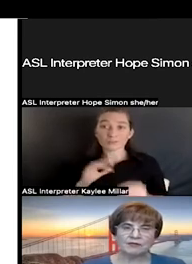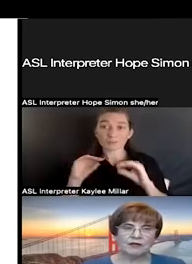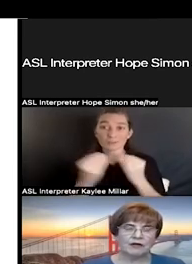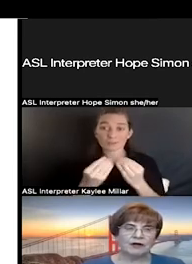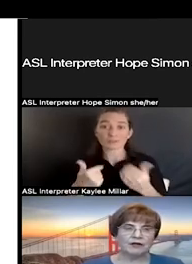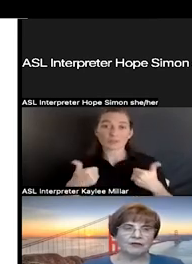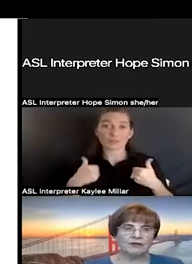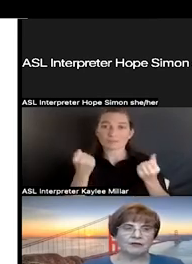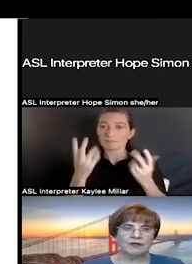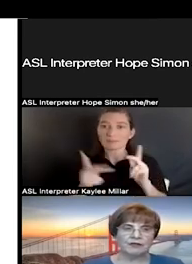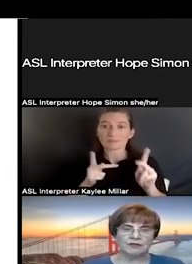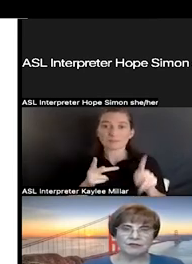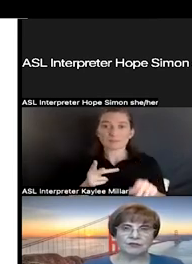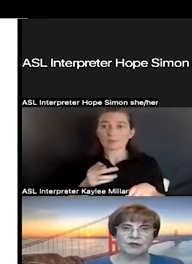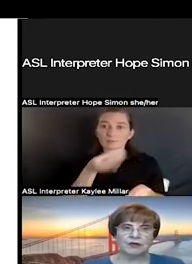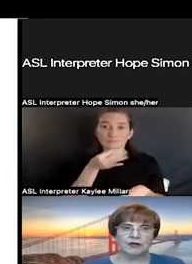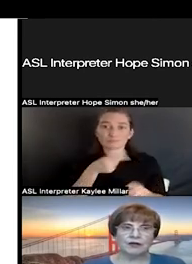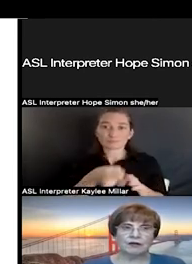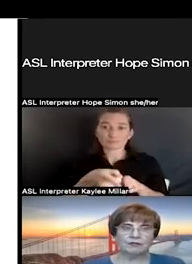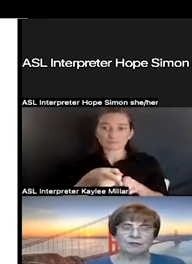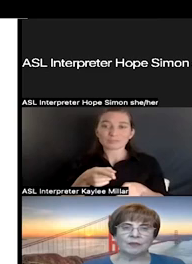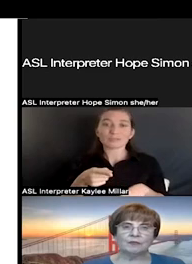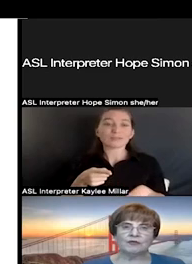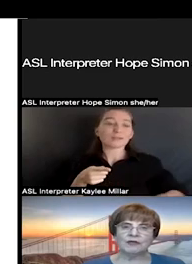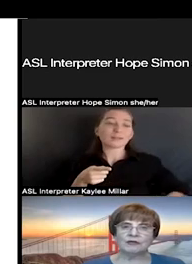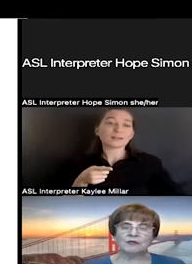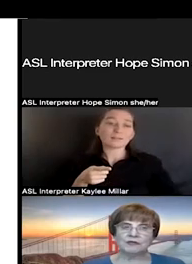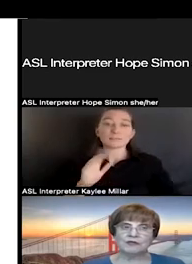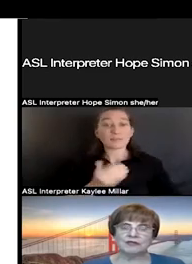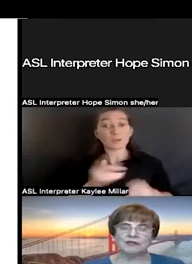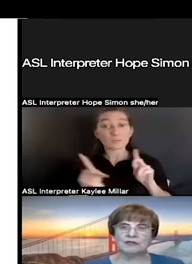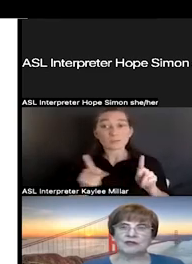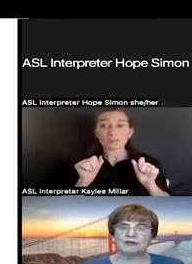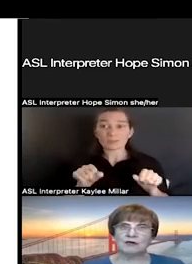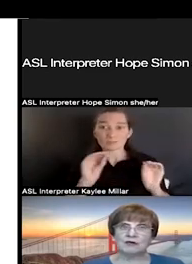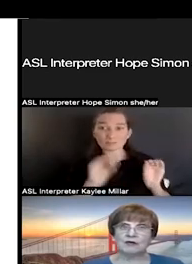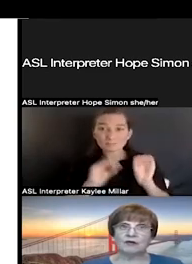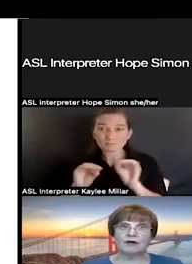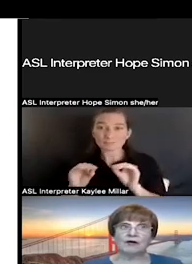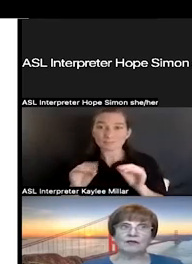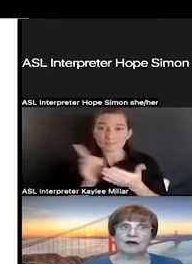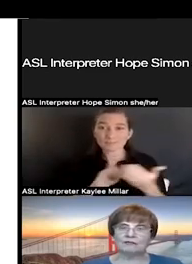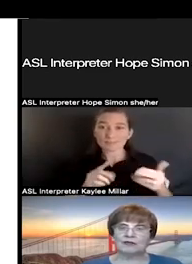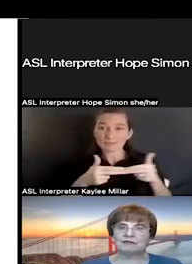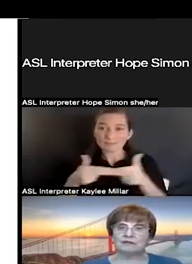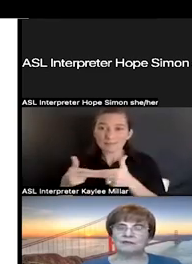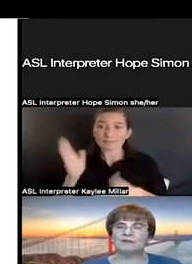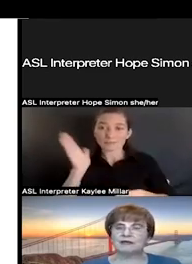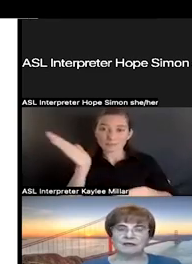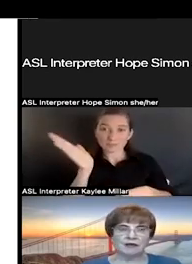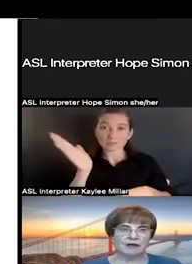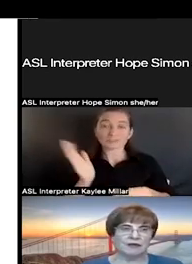have the ability to put together presentations that have